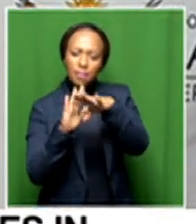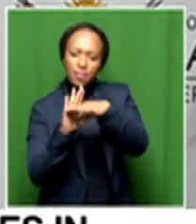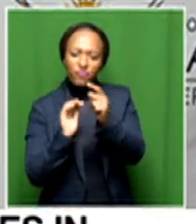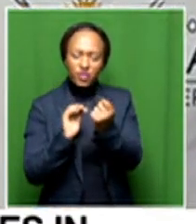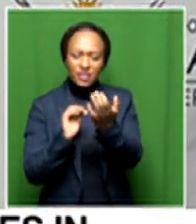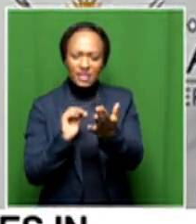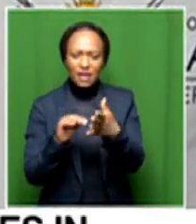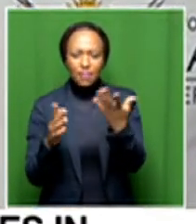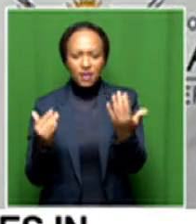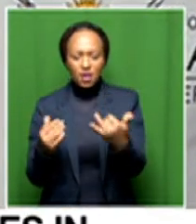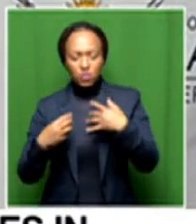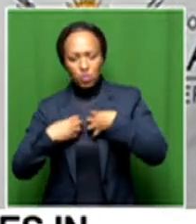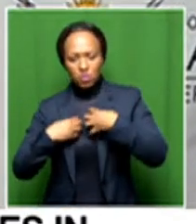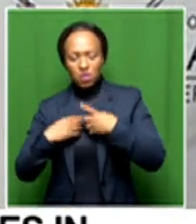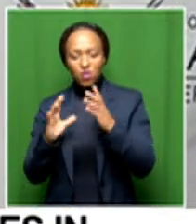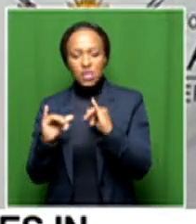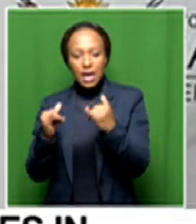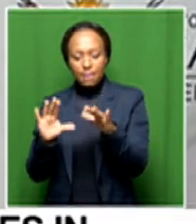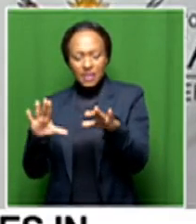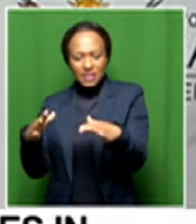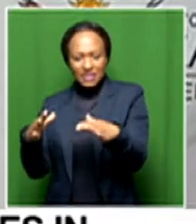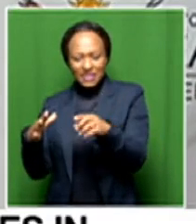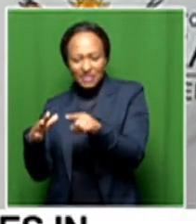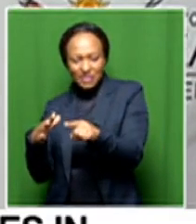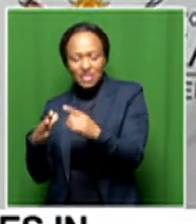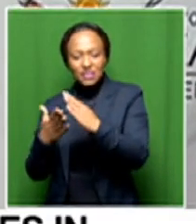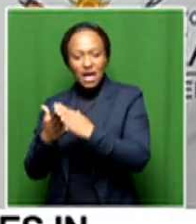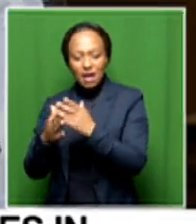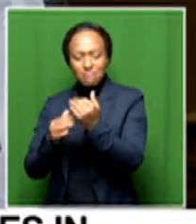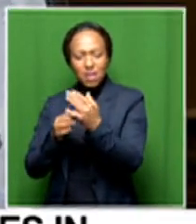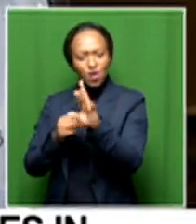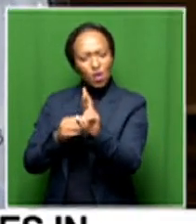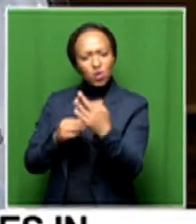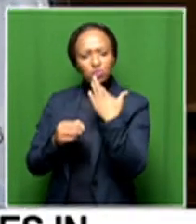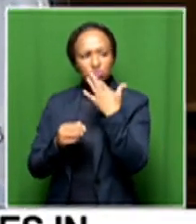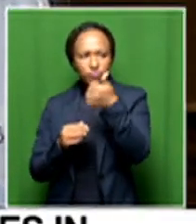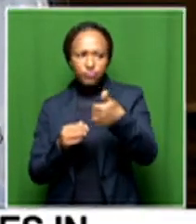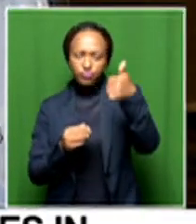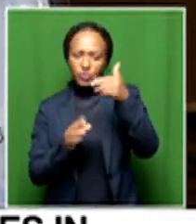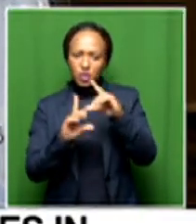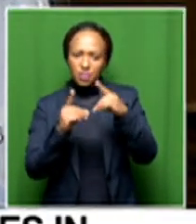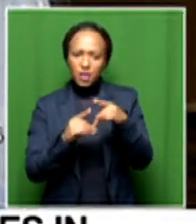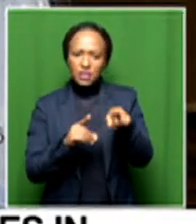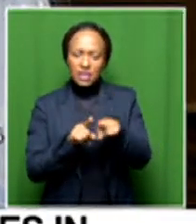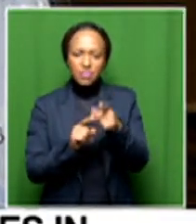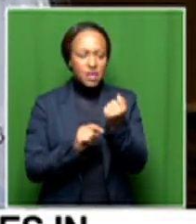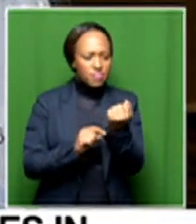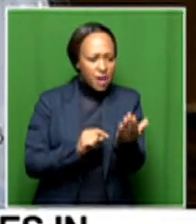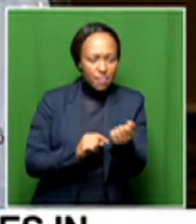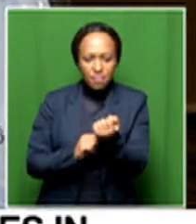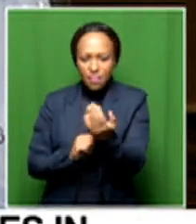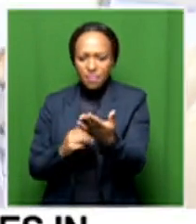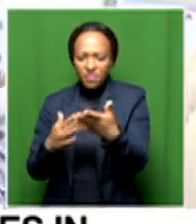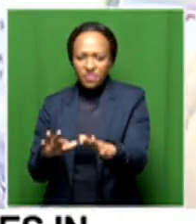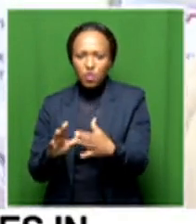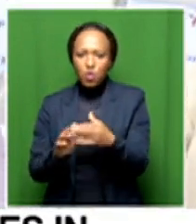of contention is in the ownership of those companies, their proximity to political heads of the province, and the criteria used to award those tenders. Nearly 6